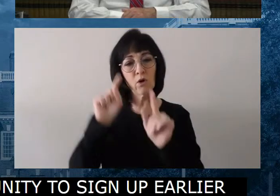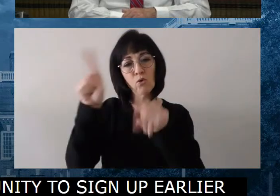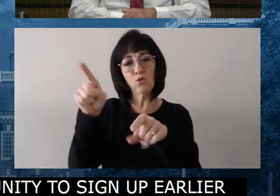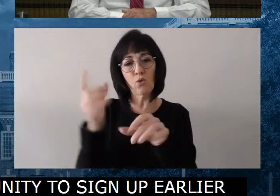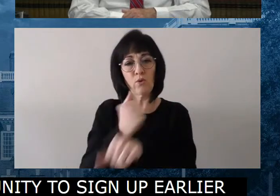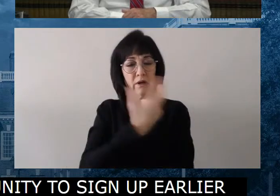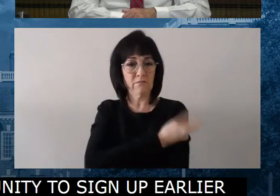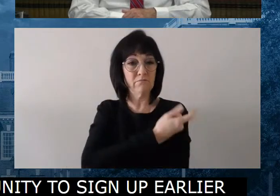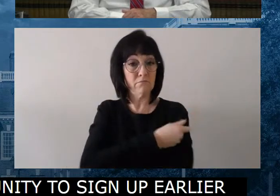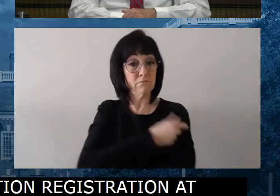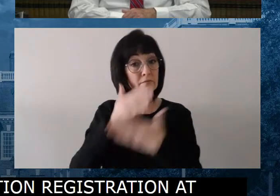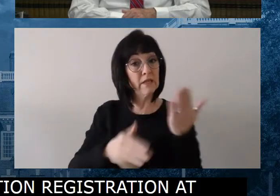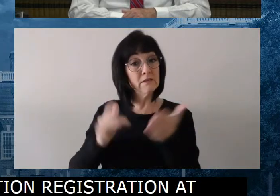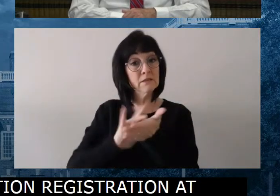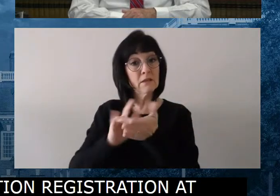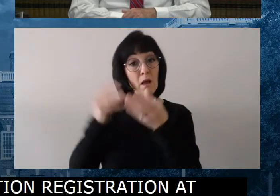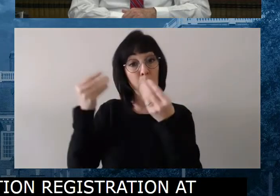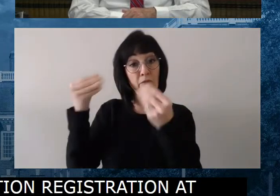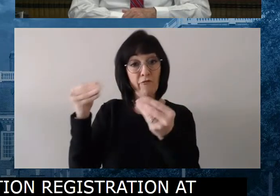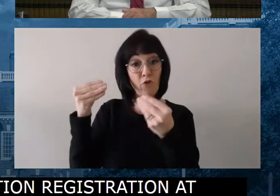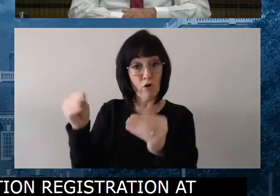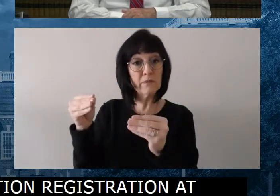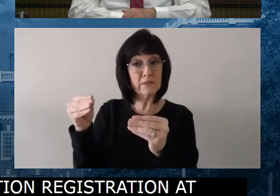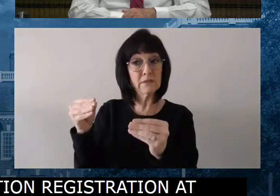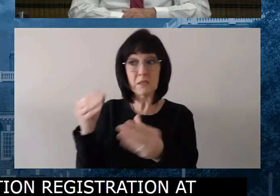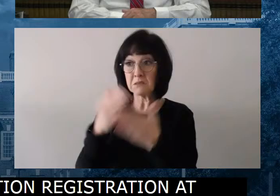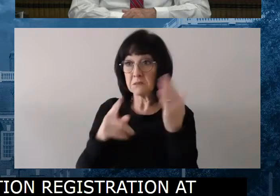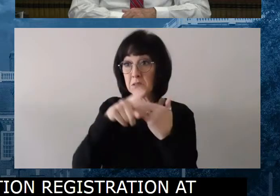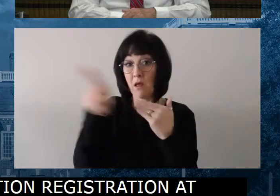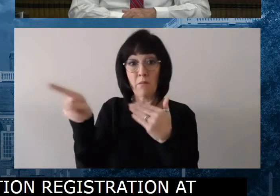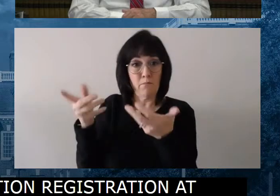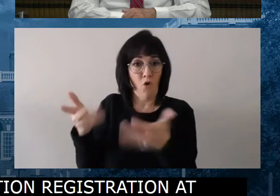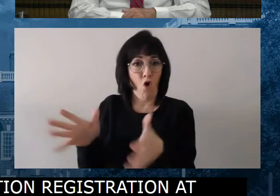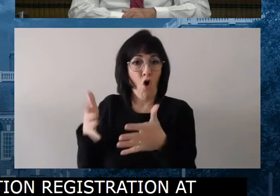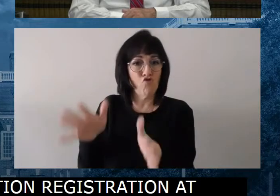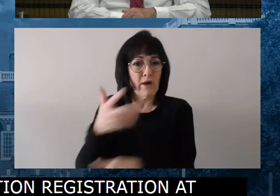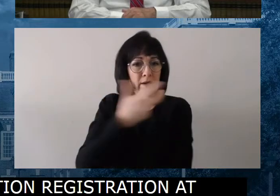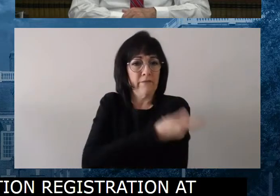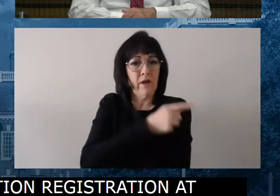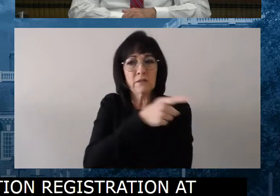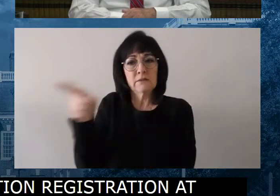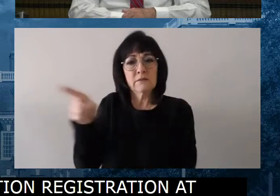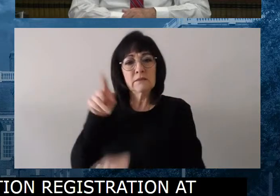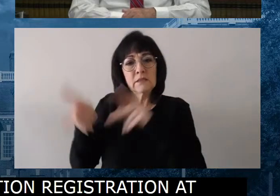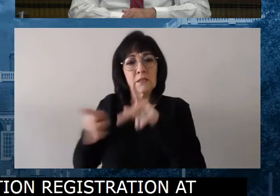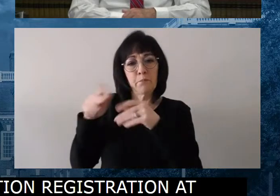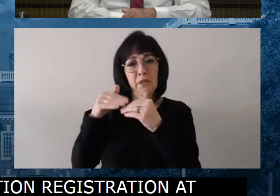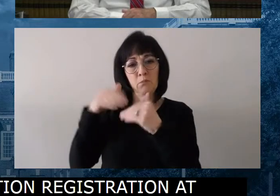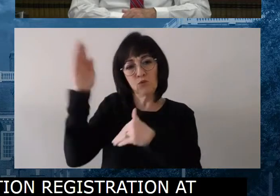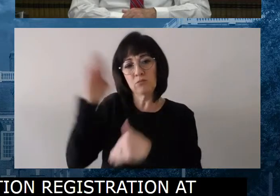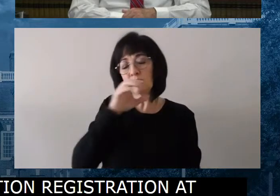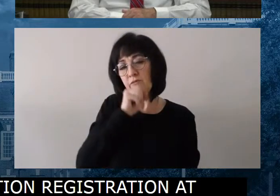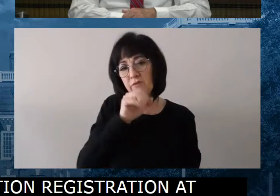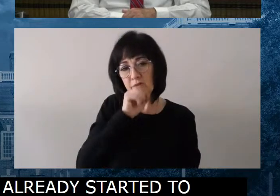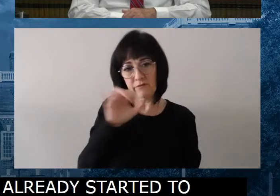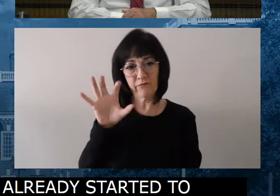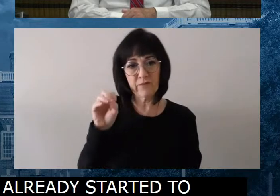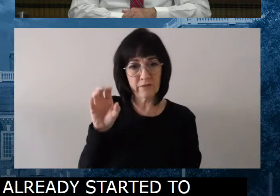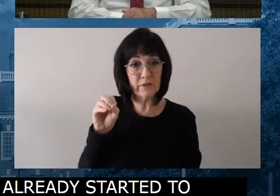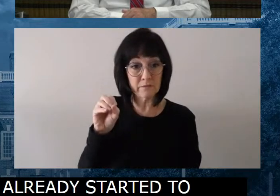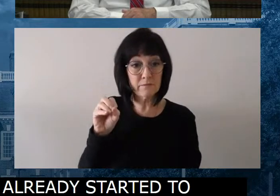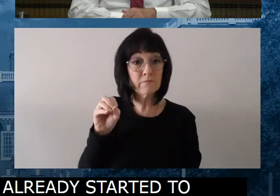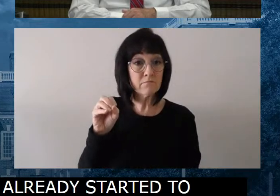started vaccinating folks 50 years and up. They've prioritized teachers